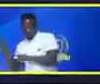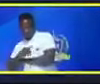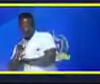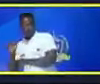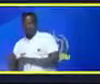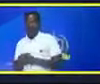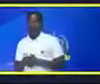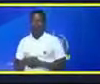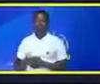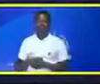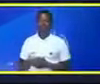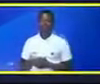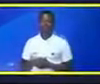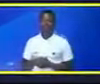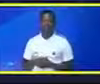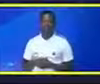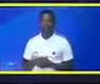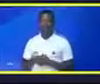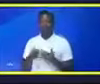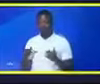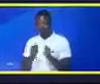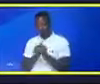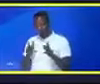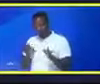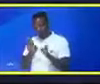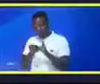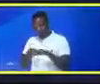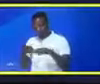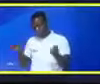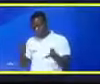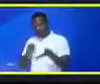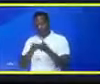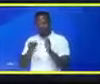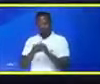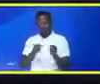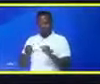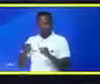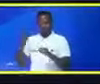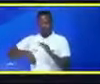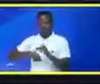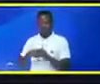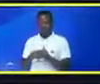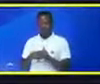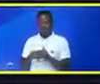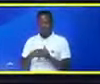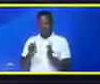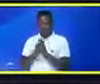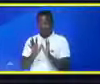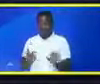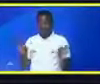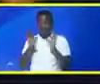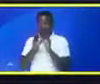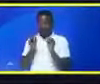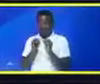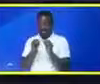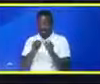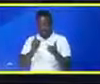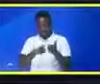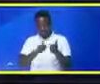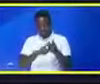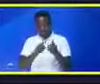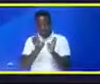today yesterday. Without the opening of doors, there is no motion. This is very important. Another thought about